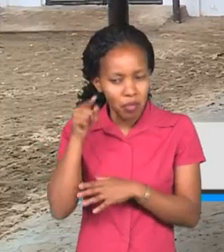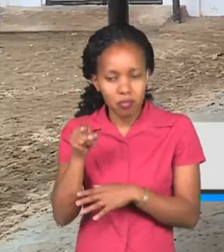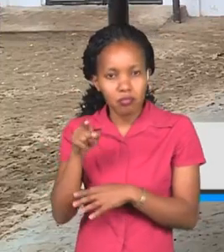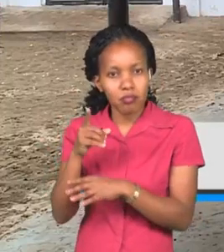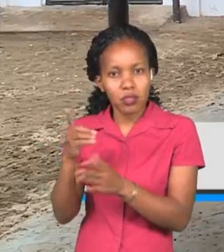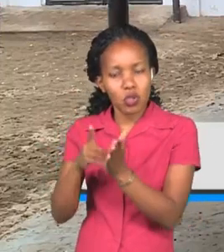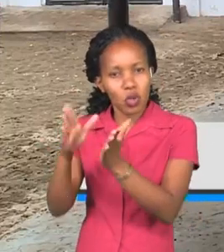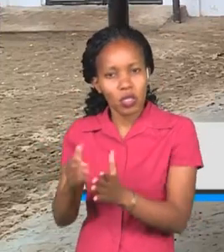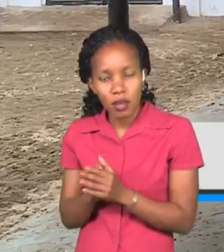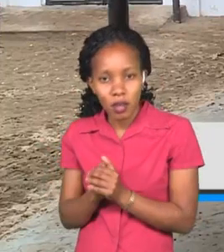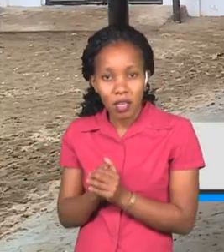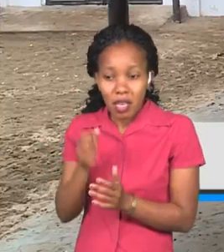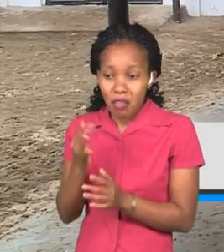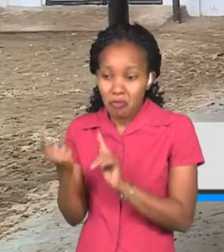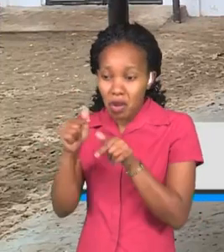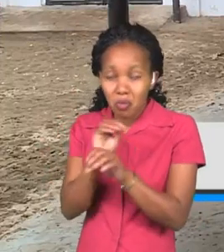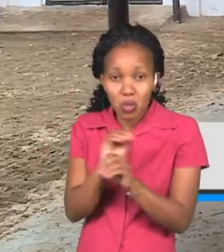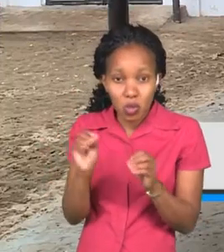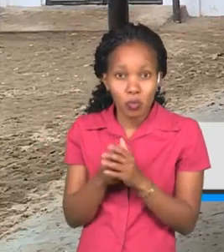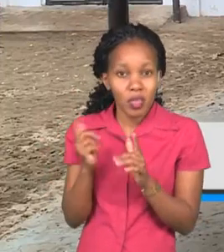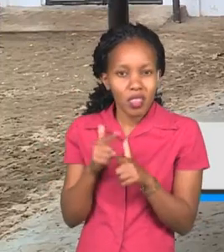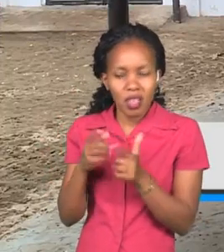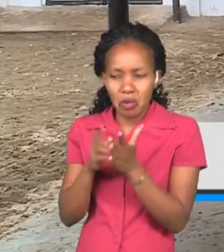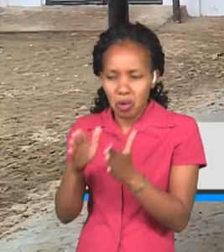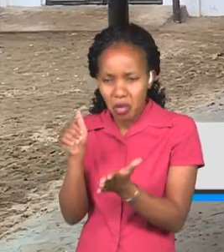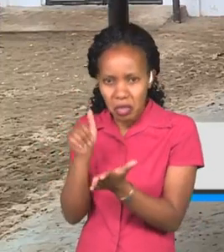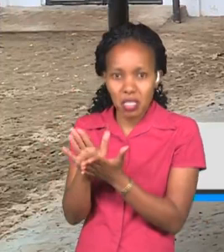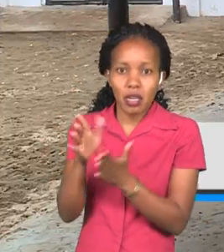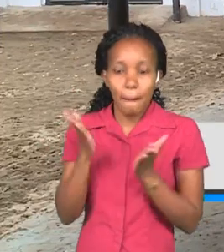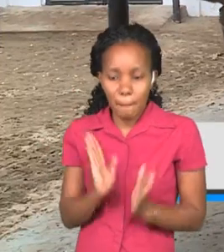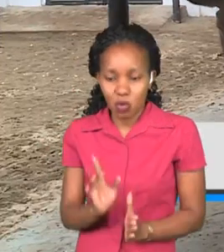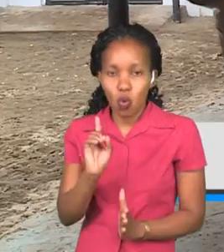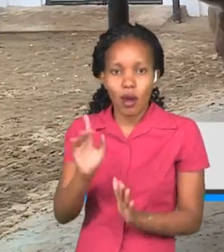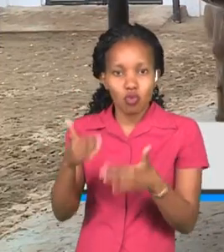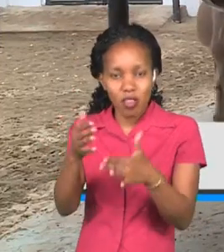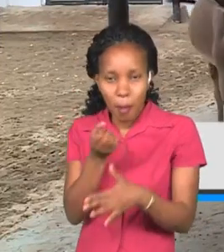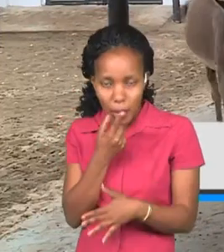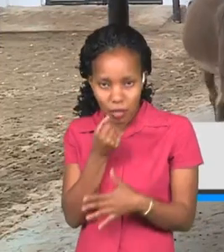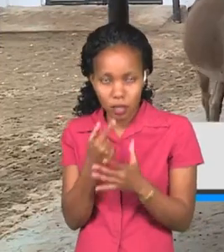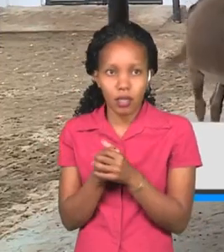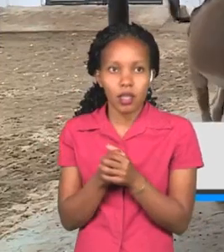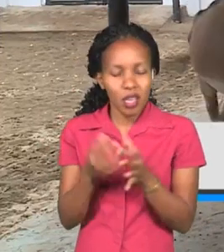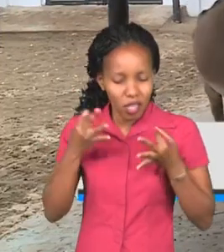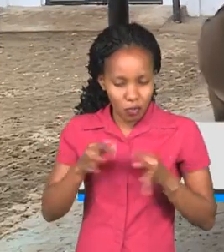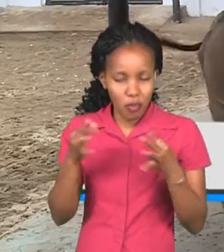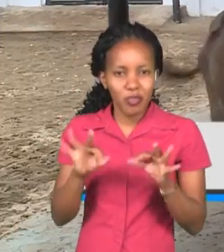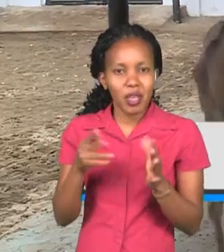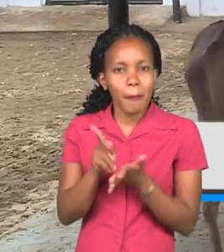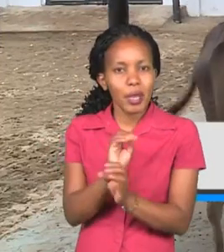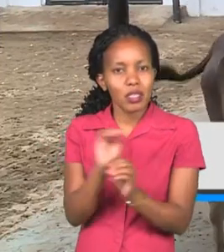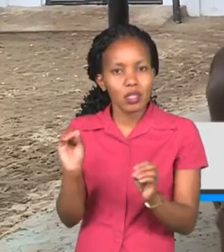simu, hata kama huleti punda, anaweza kukutumania mtu akakupea dawa. And it's for free. So